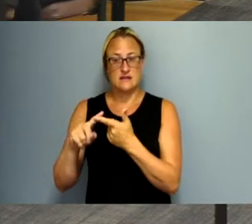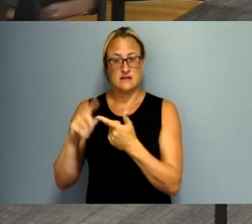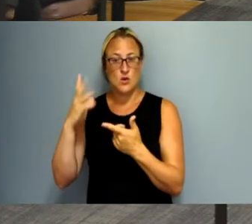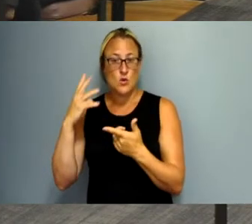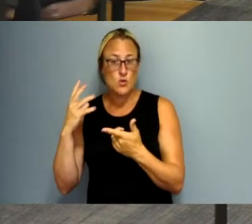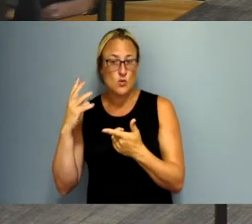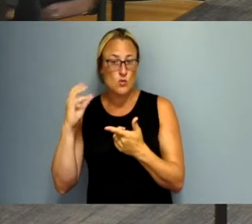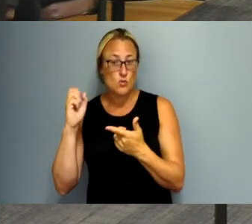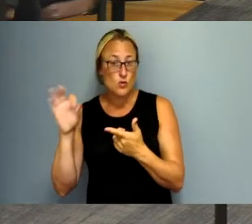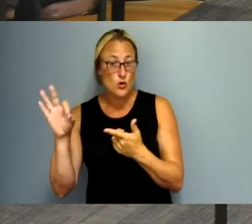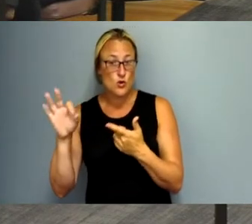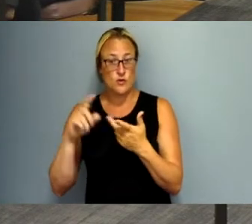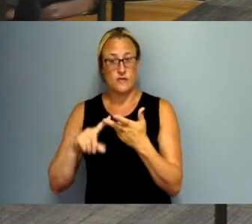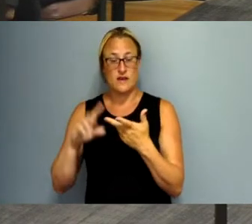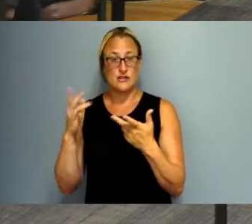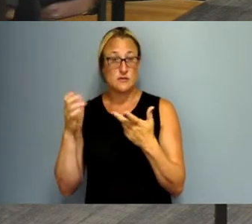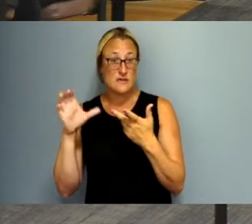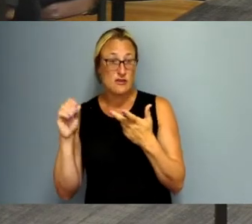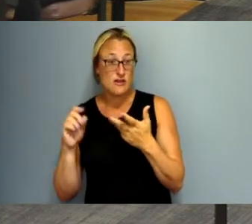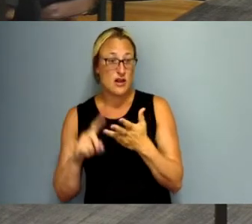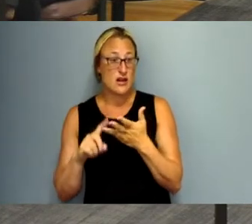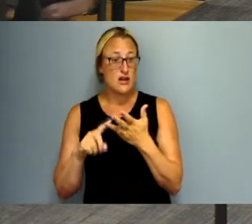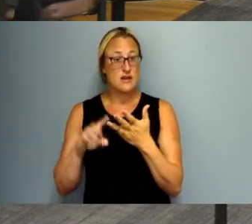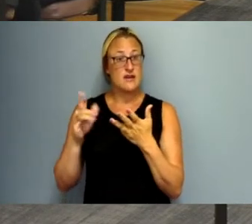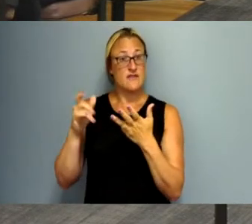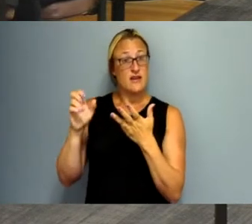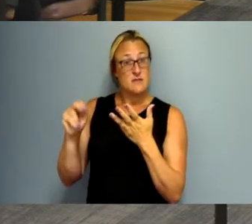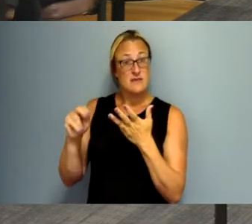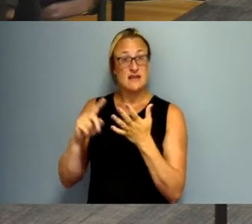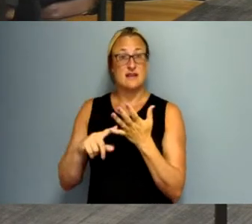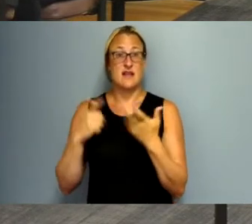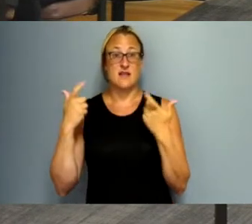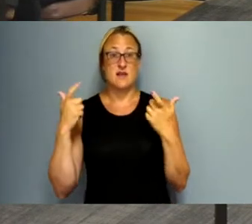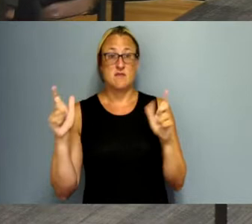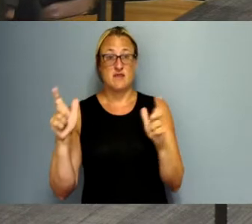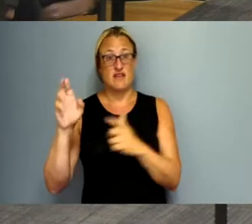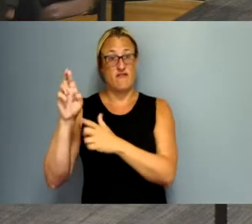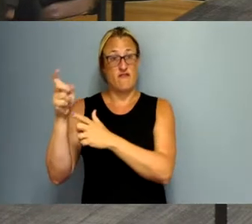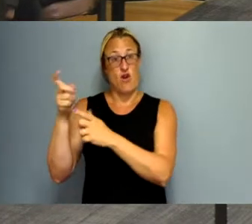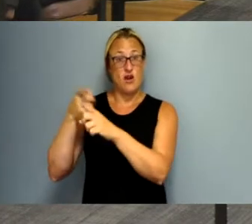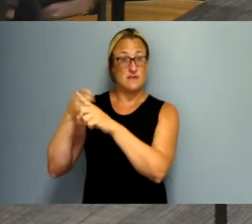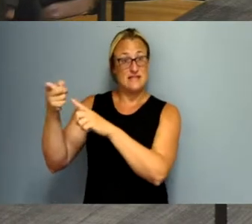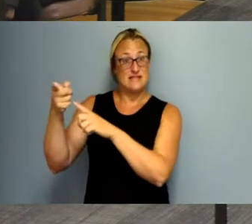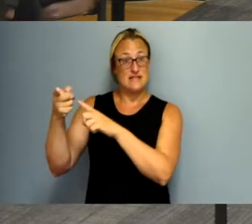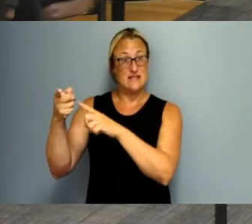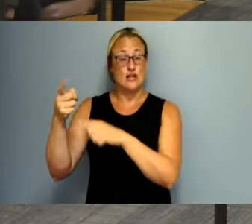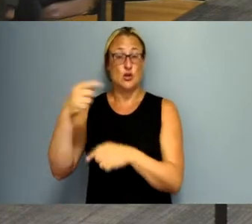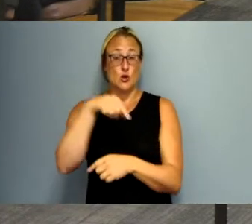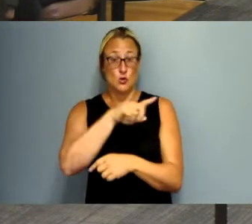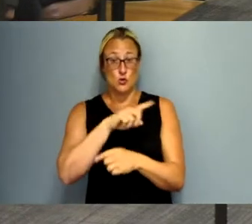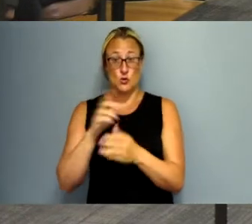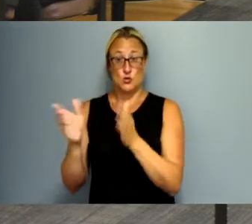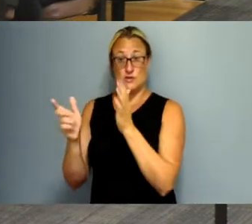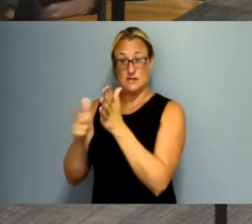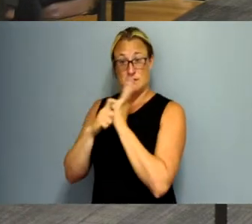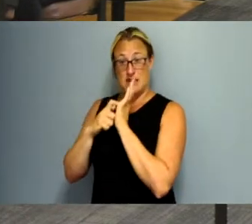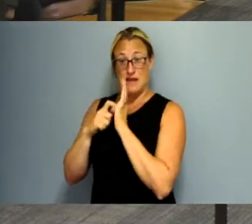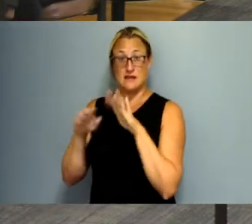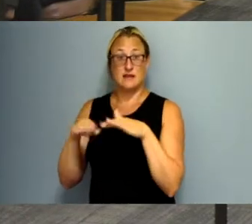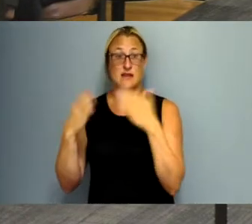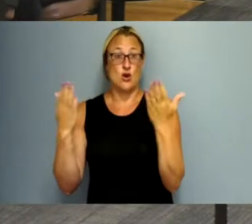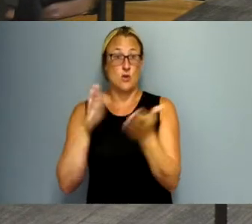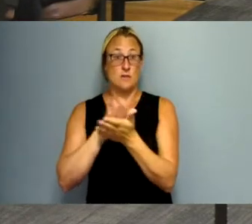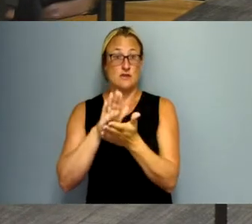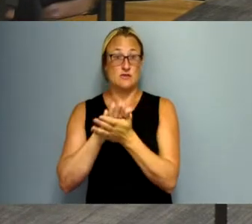Shapiro, and Fetterman and the big pharmacy and demanded that they open the schools and not shut down